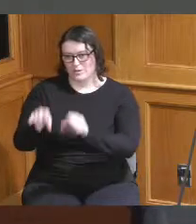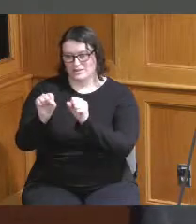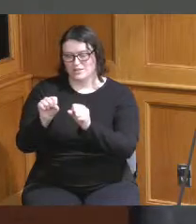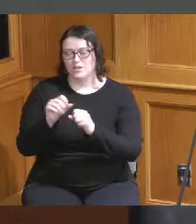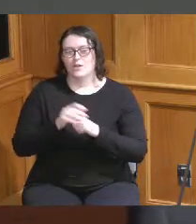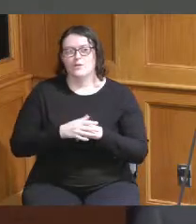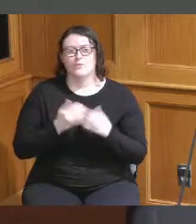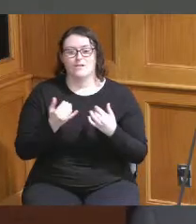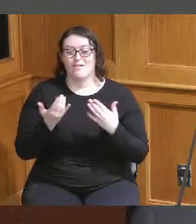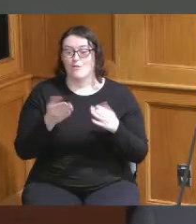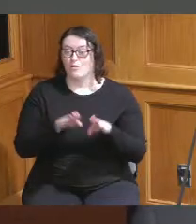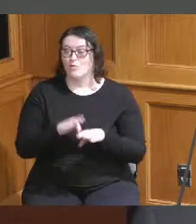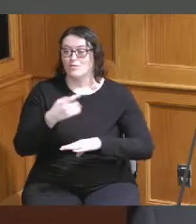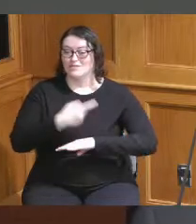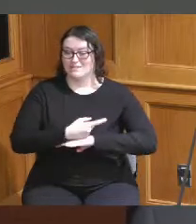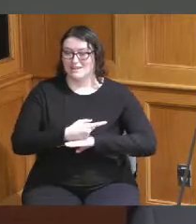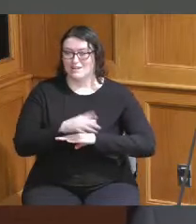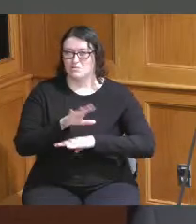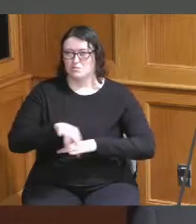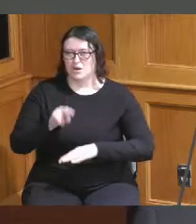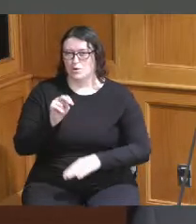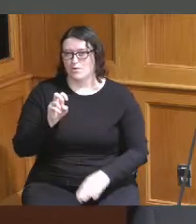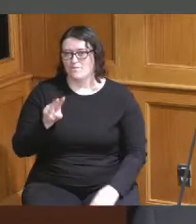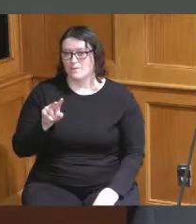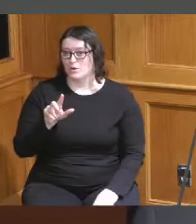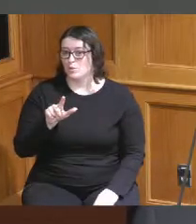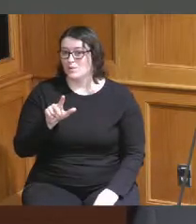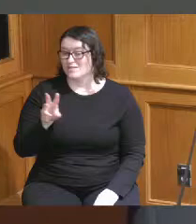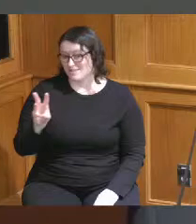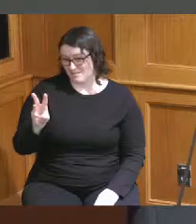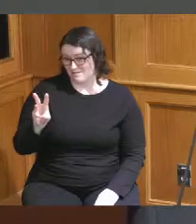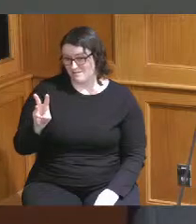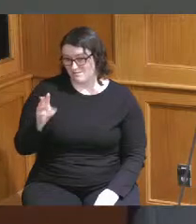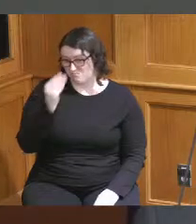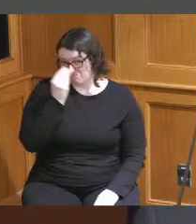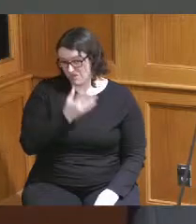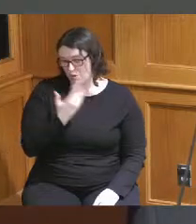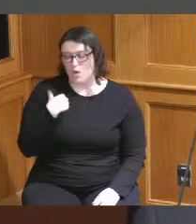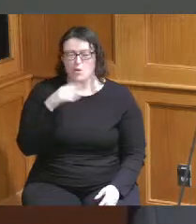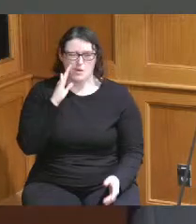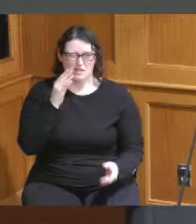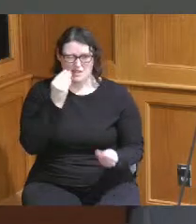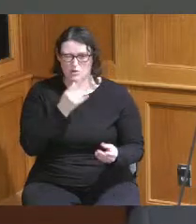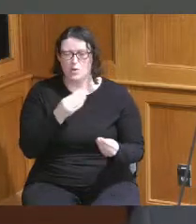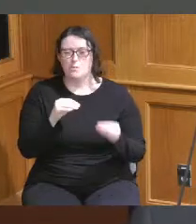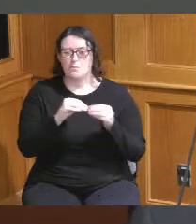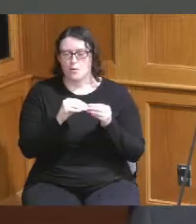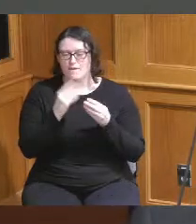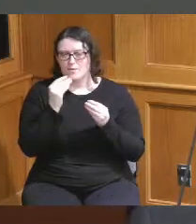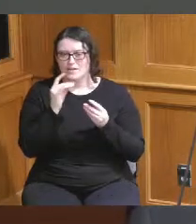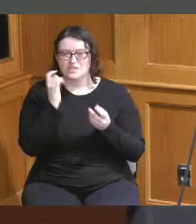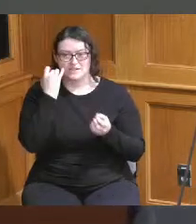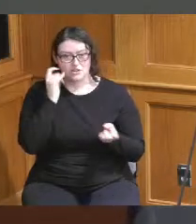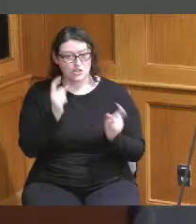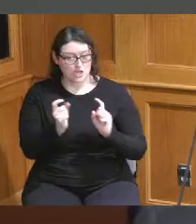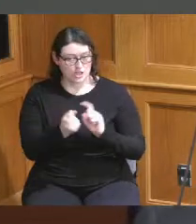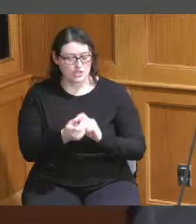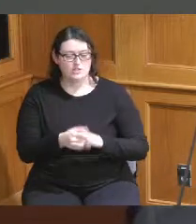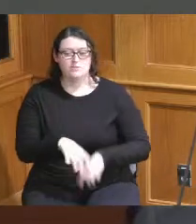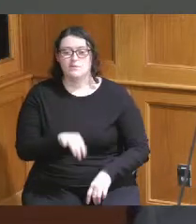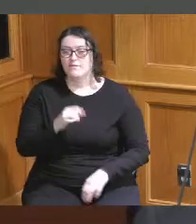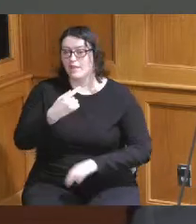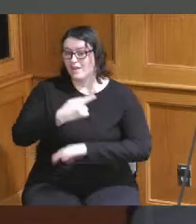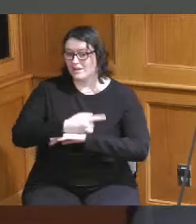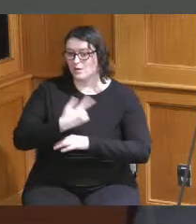a closing date on that facility of November the 26th. So I'll keep the board apprised on that as well. But as of that date, we